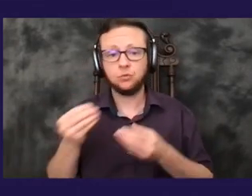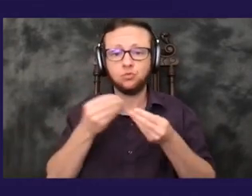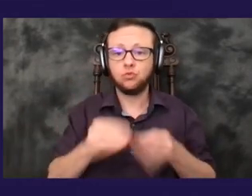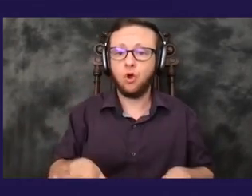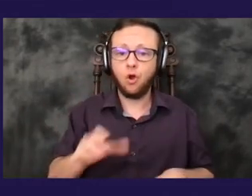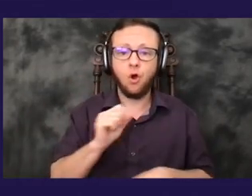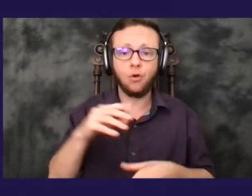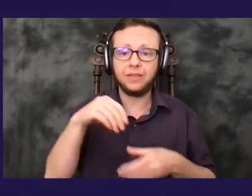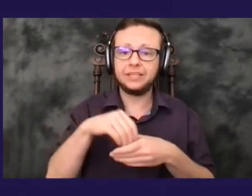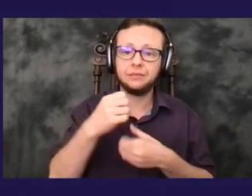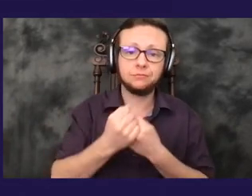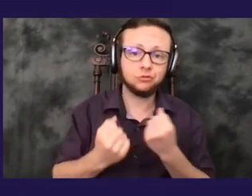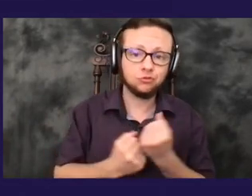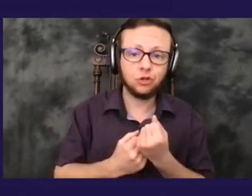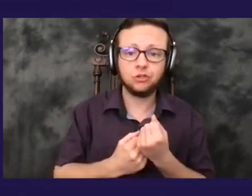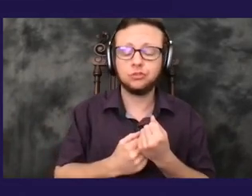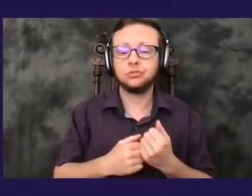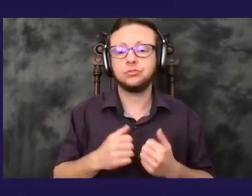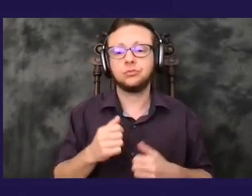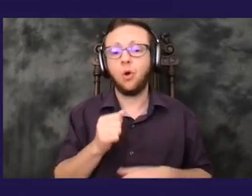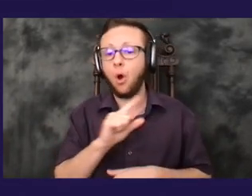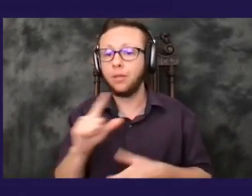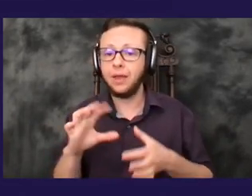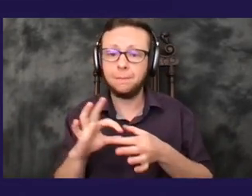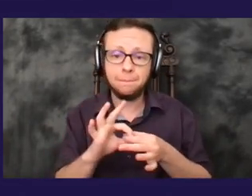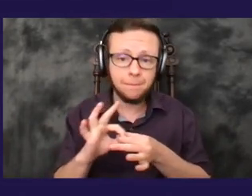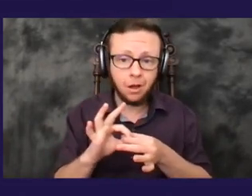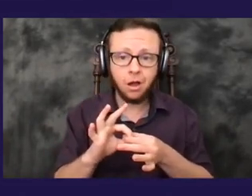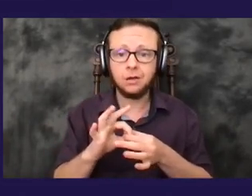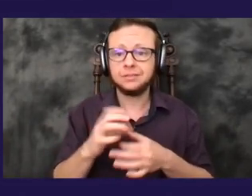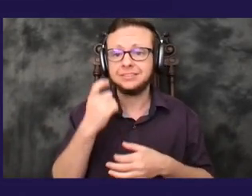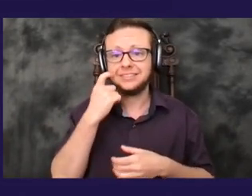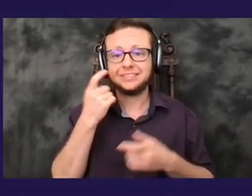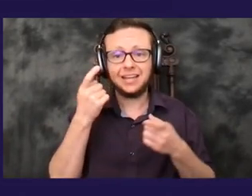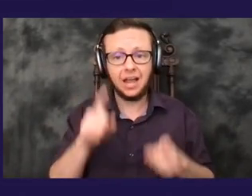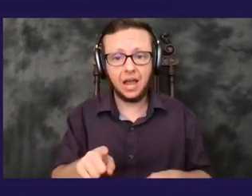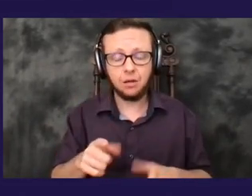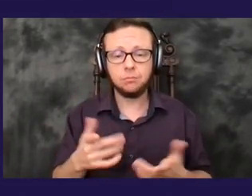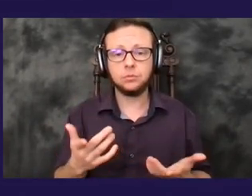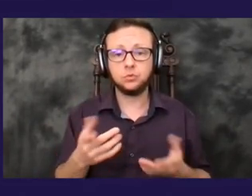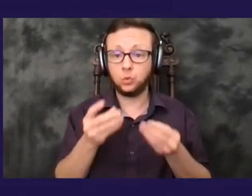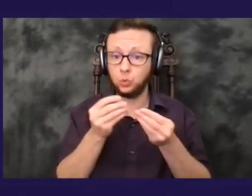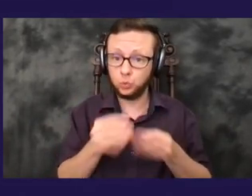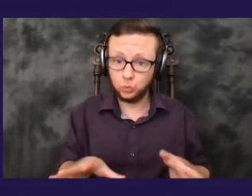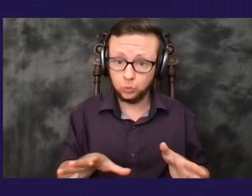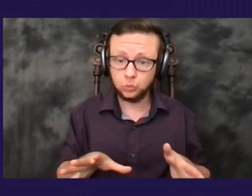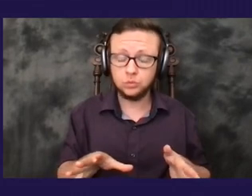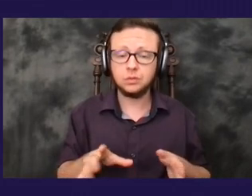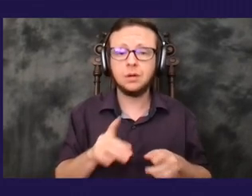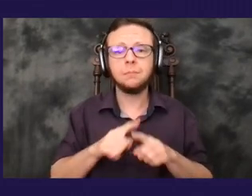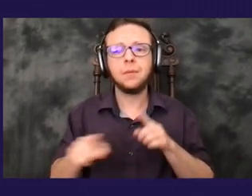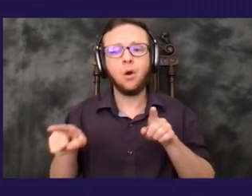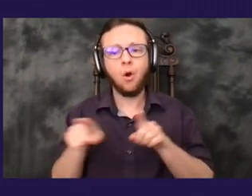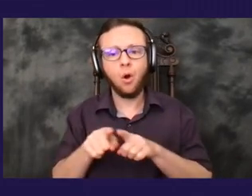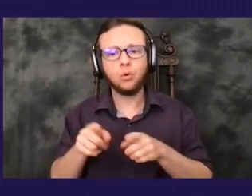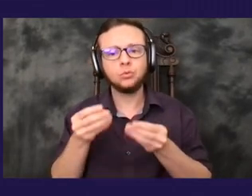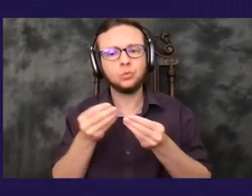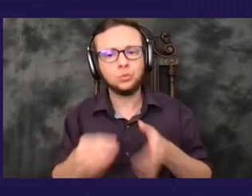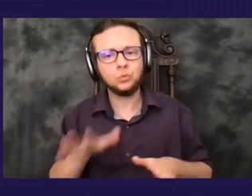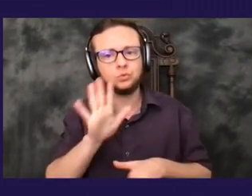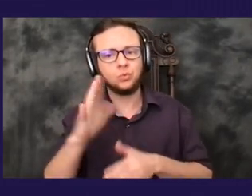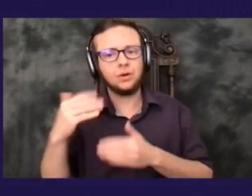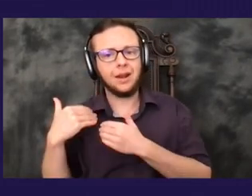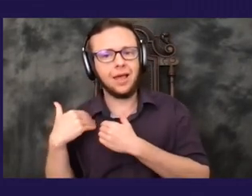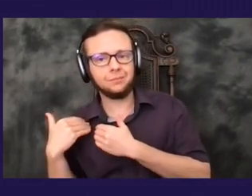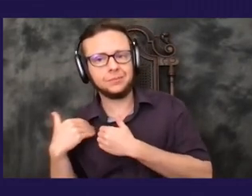trusted relationships, all that bonding that just finished, that just happened. Not only do you lose all of that, but you lose reliability, and reliability is